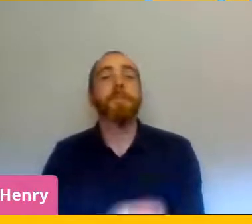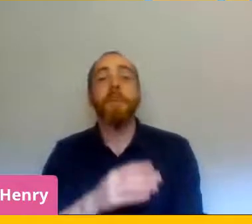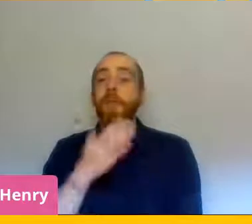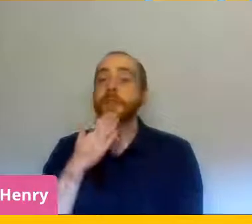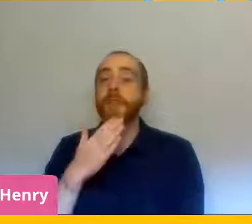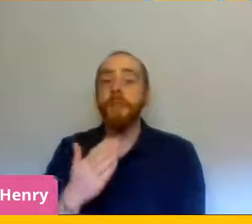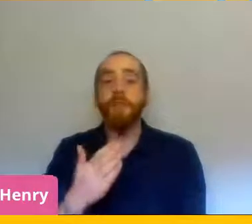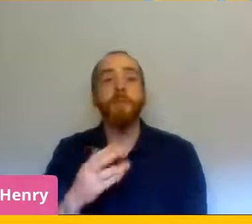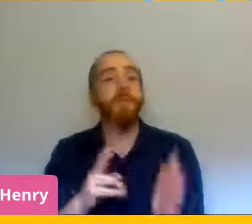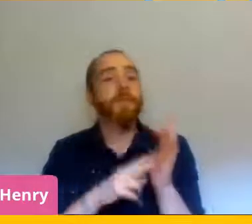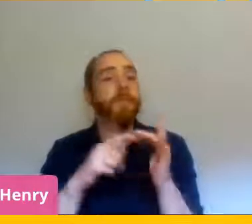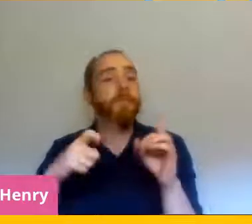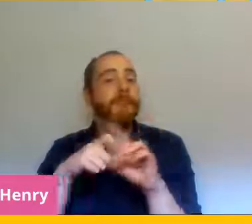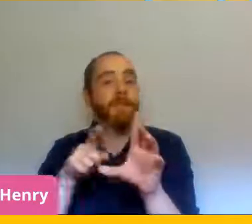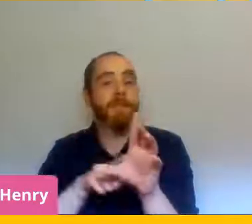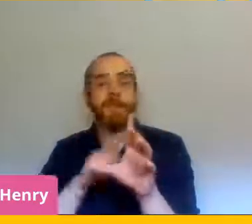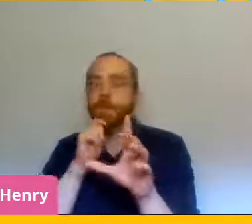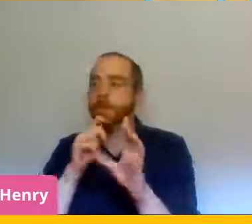Thank you. Christina?